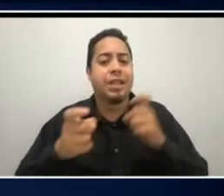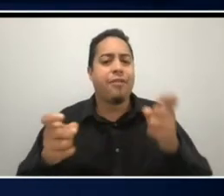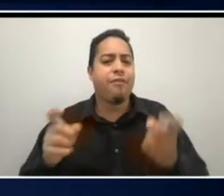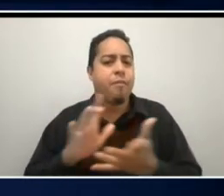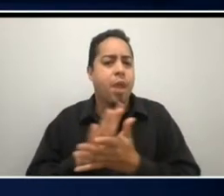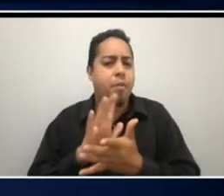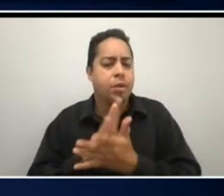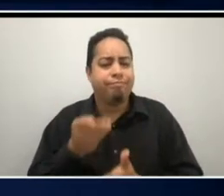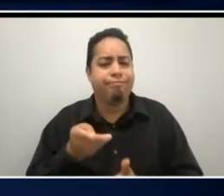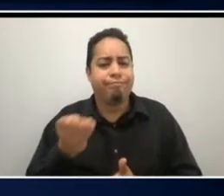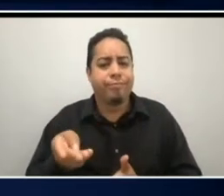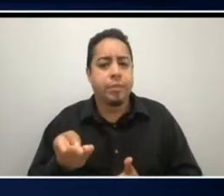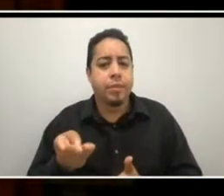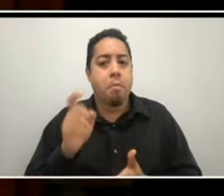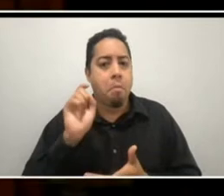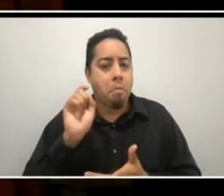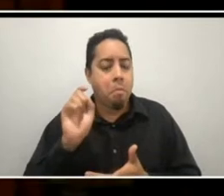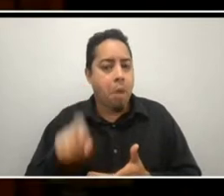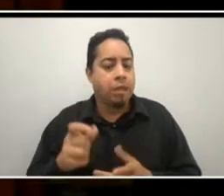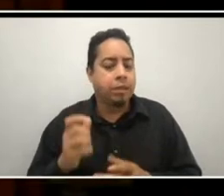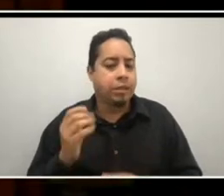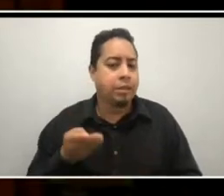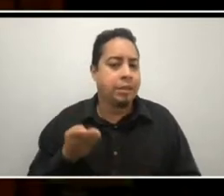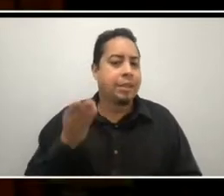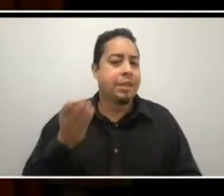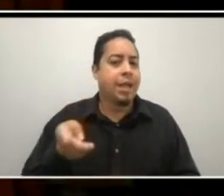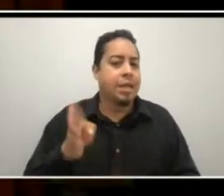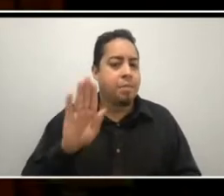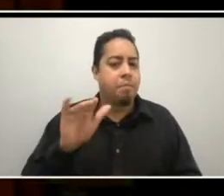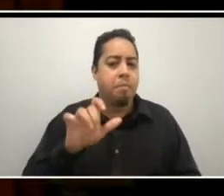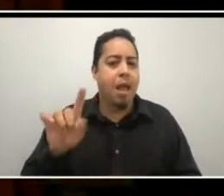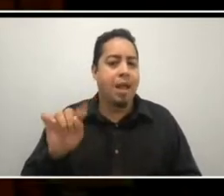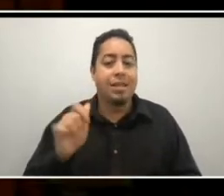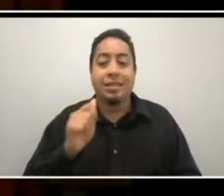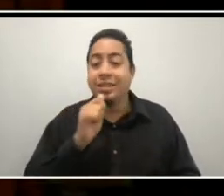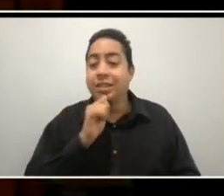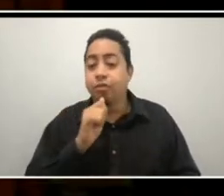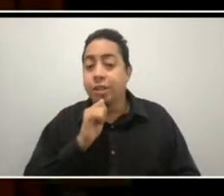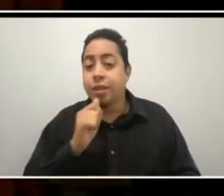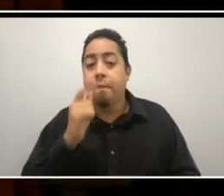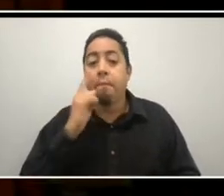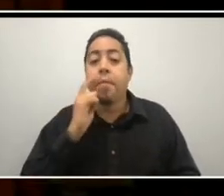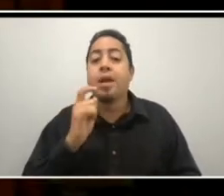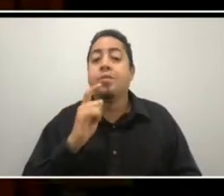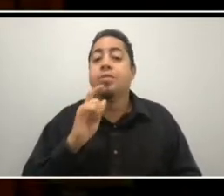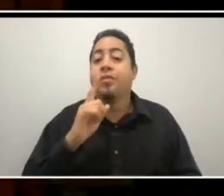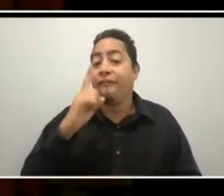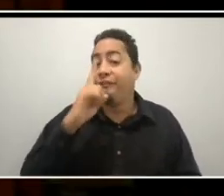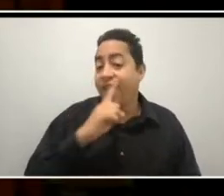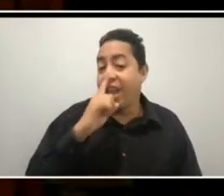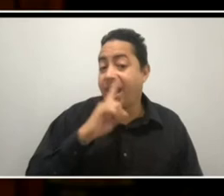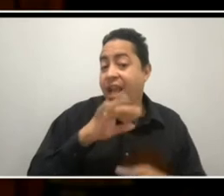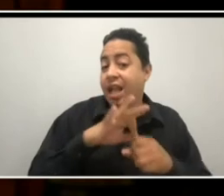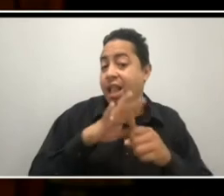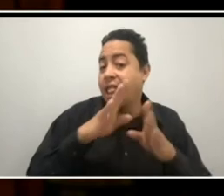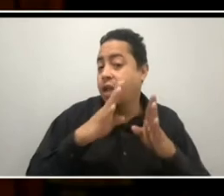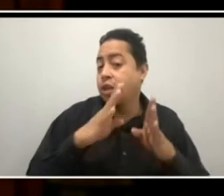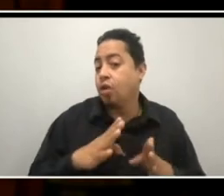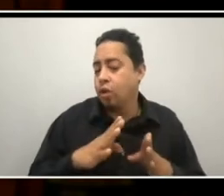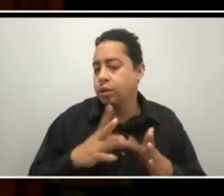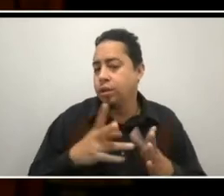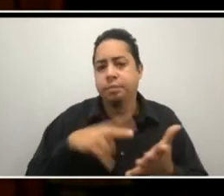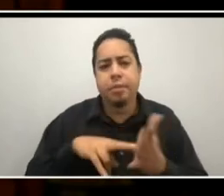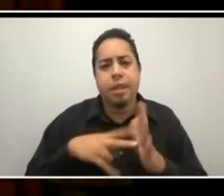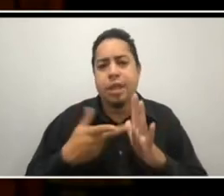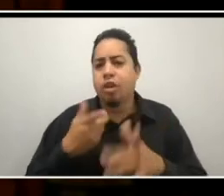ballots in complete secrecy. Because this scheme involved fake electors, those participating in certain states had no way to comply with state